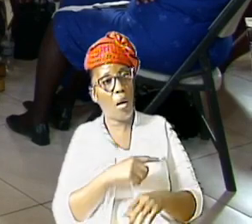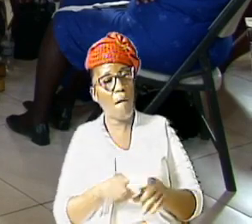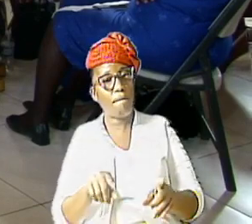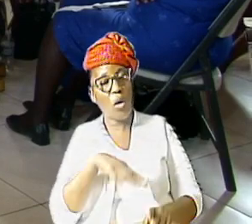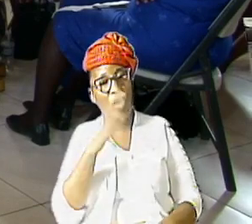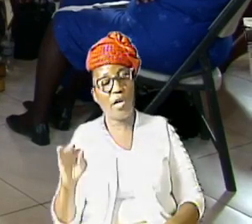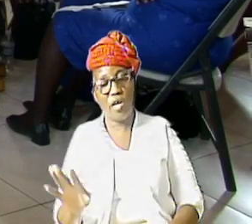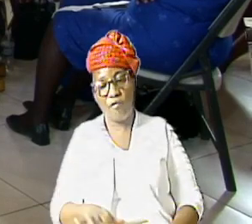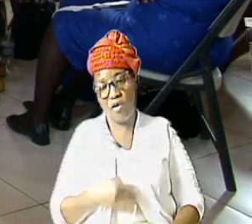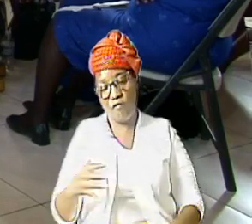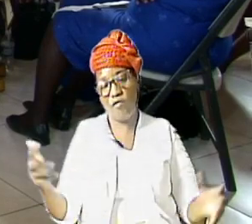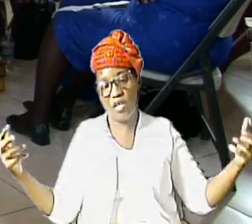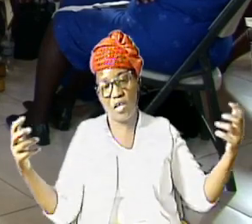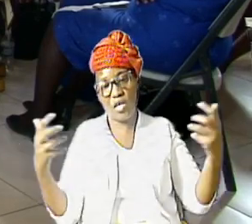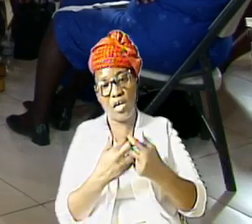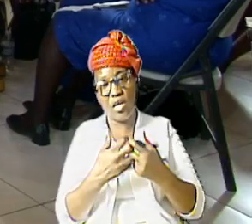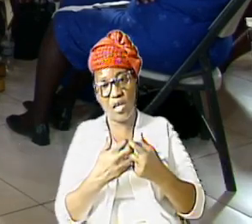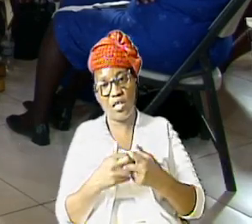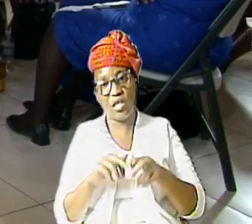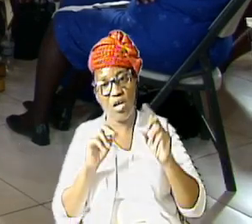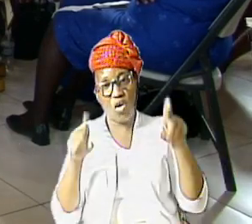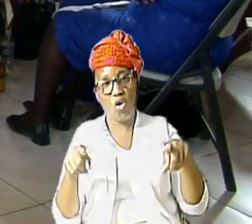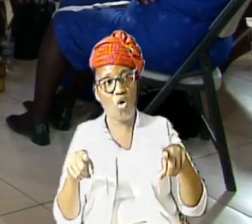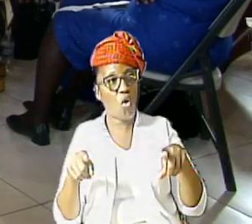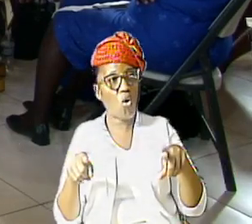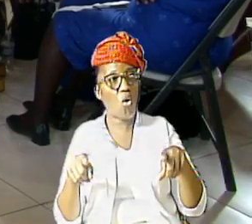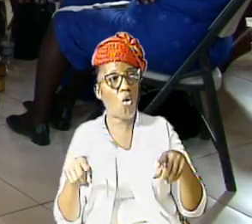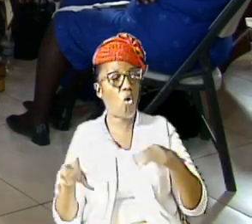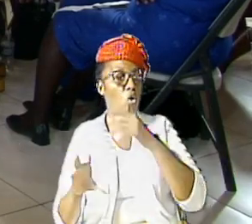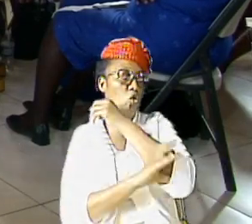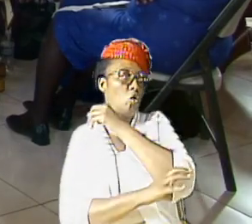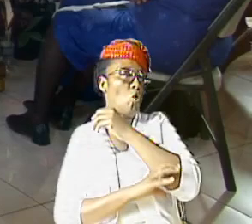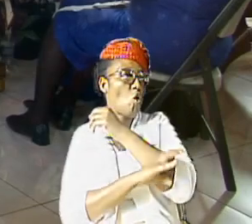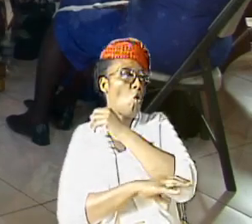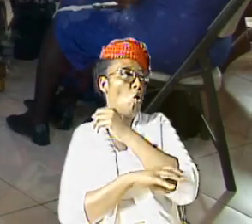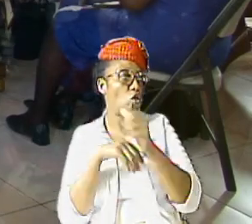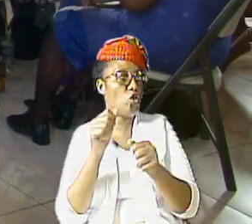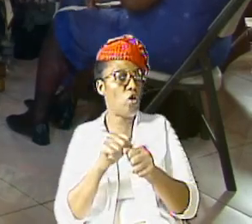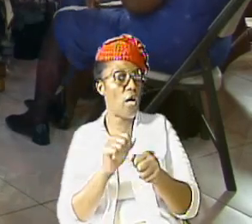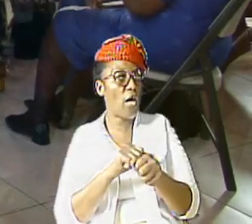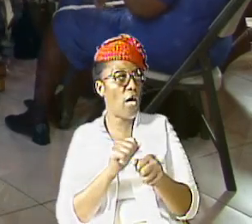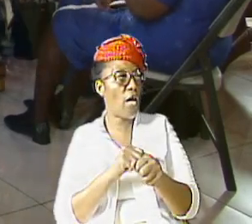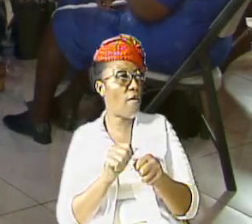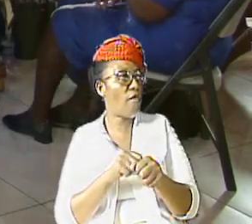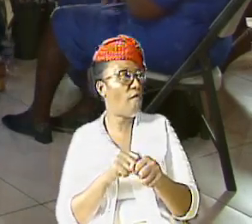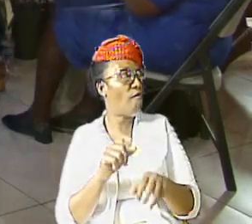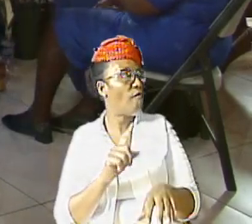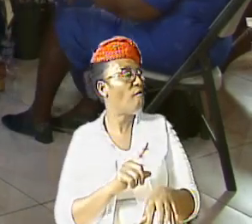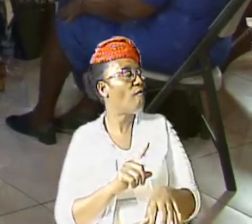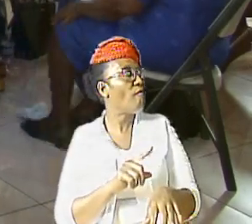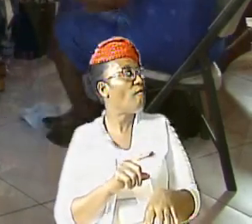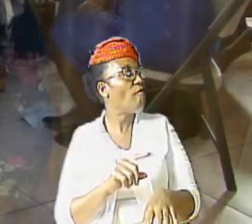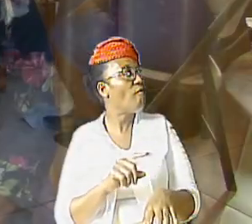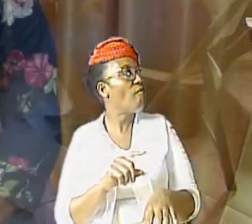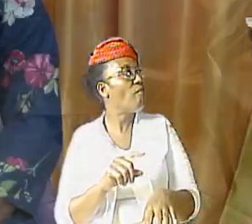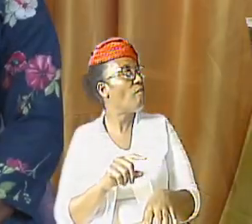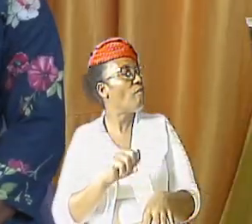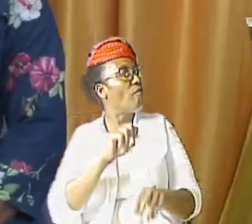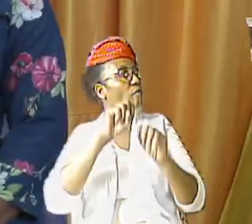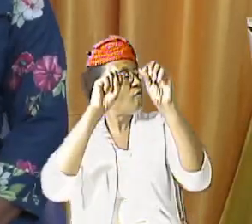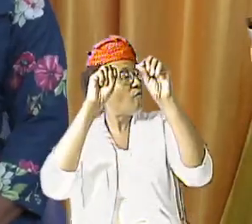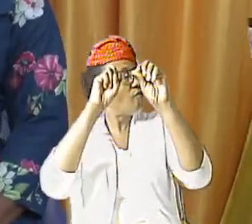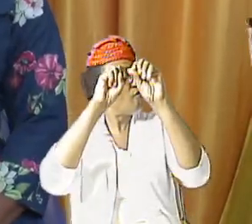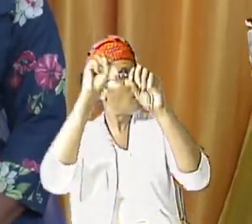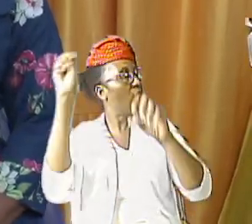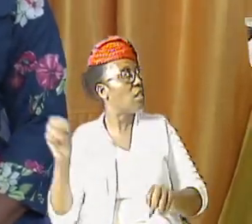connected. I used to just go back to South. Every function that South was having, I would go back home. And